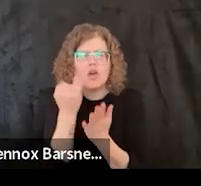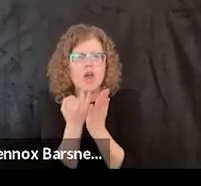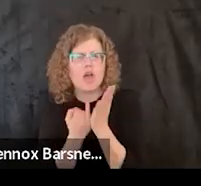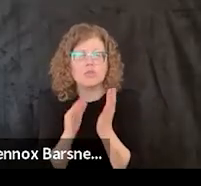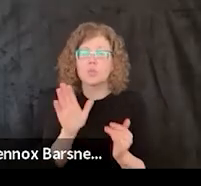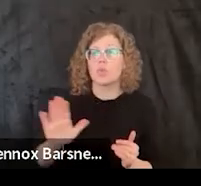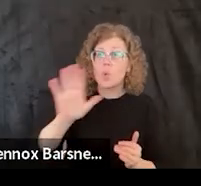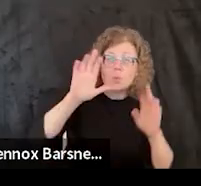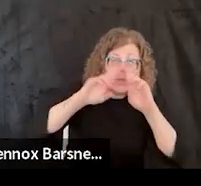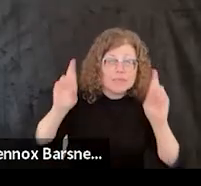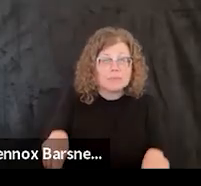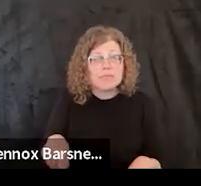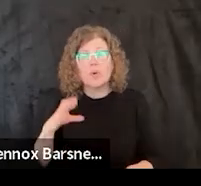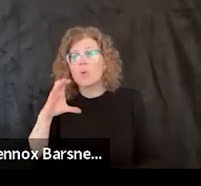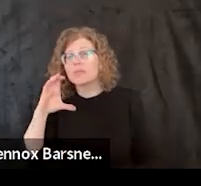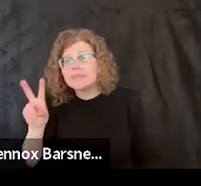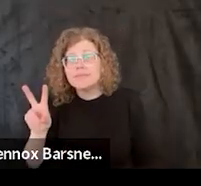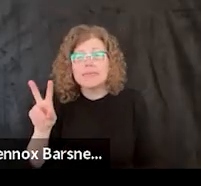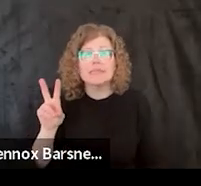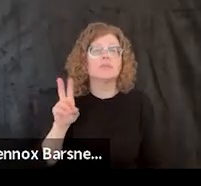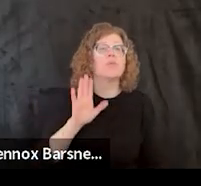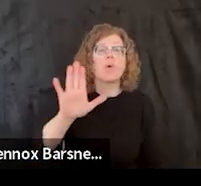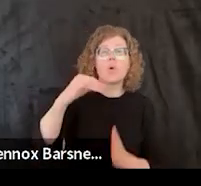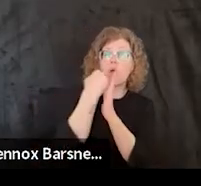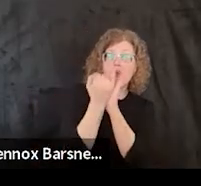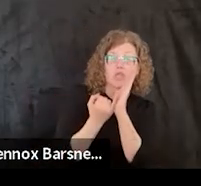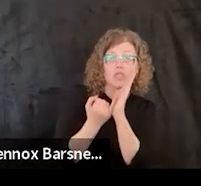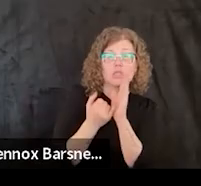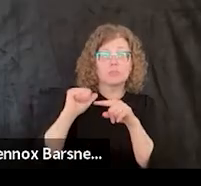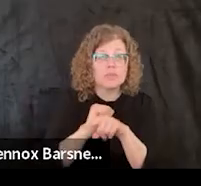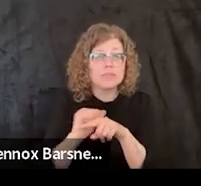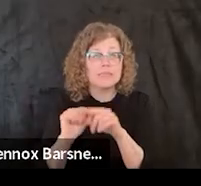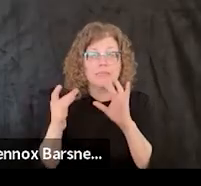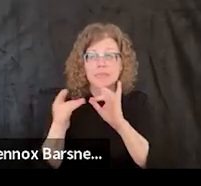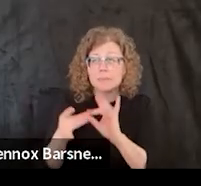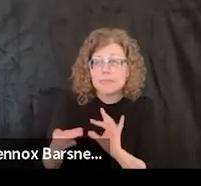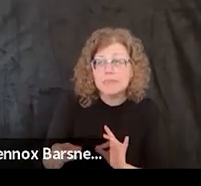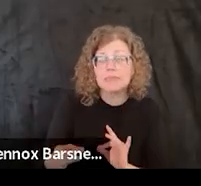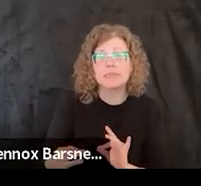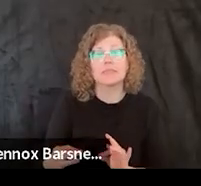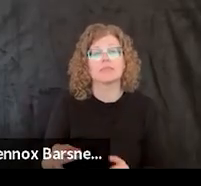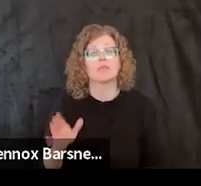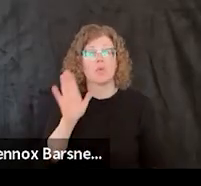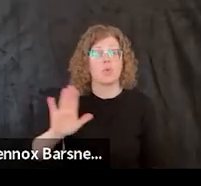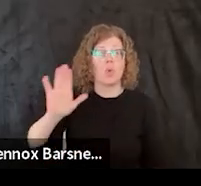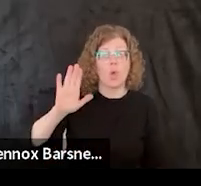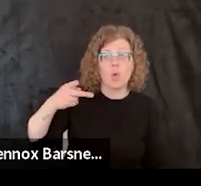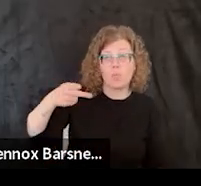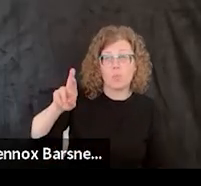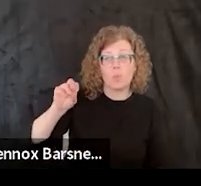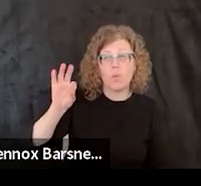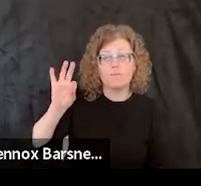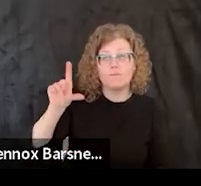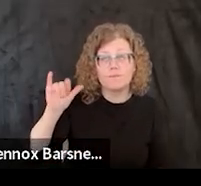your artistic practice statement. Parts of your profile will automatically transfer over to any